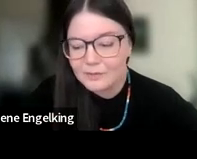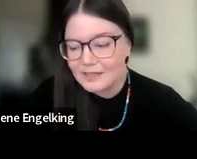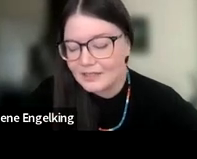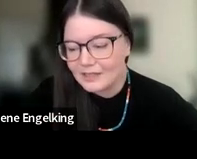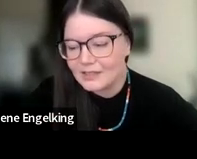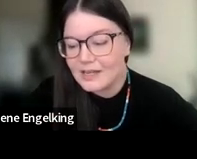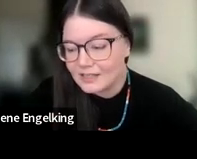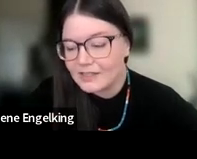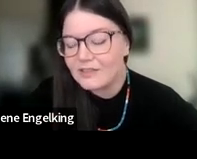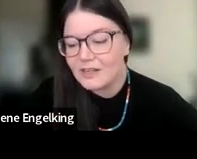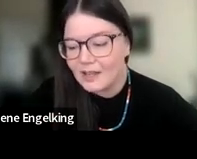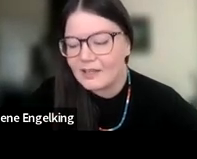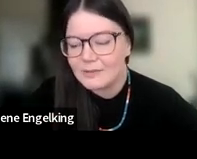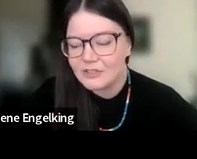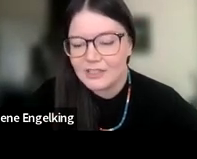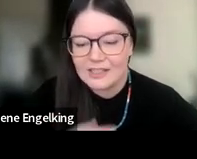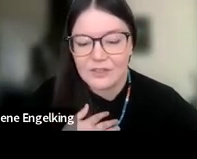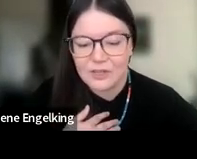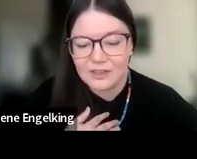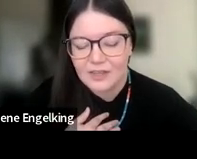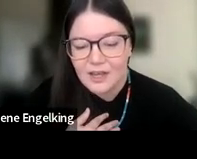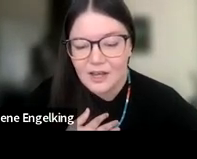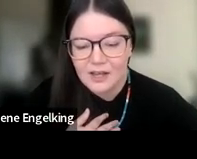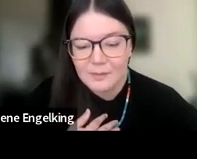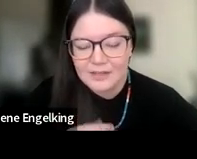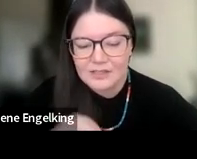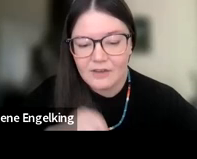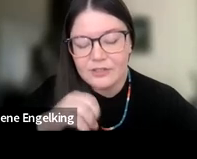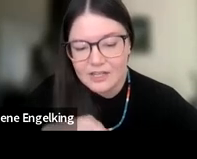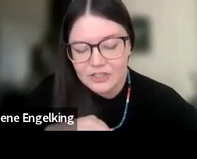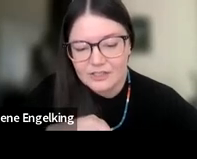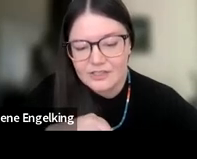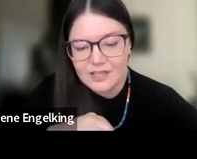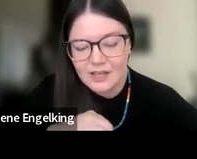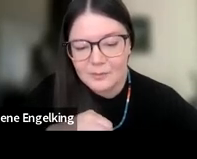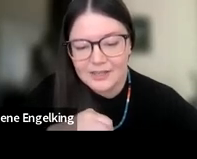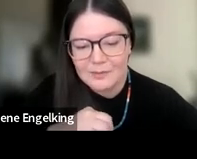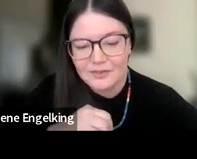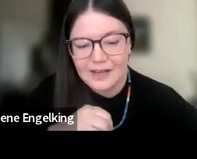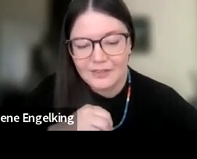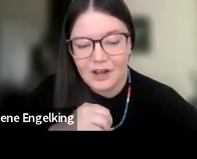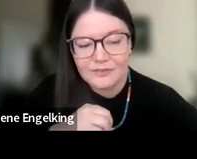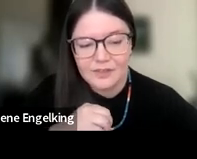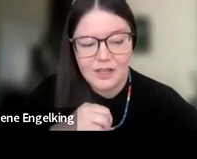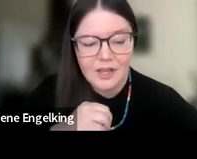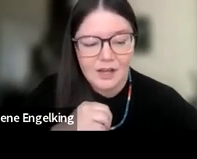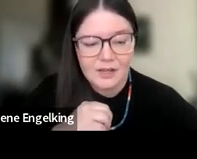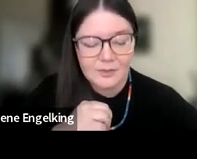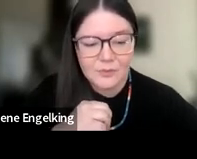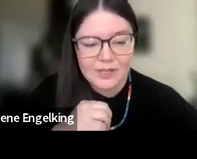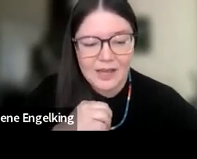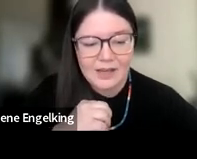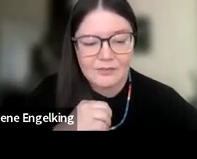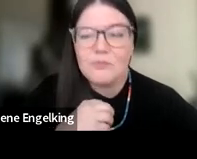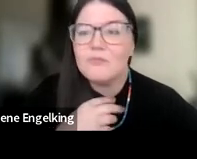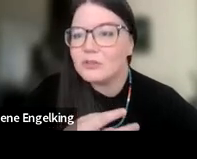come with being Native, especially and even with as sovereign nations, thinking about the fact that often